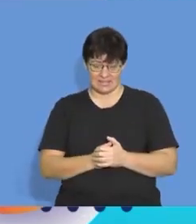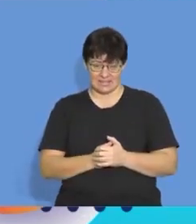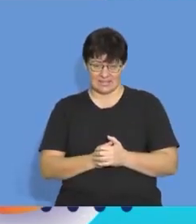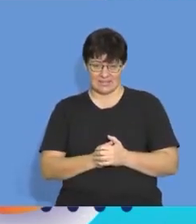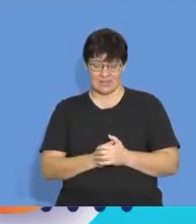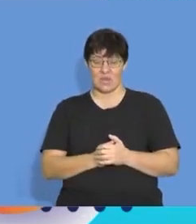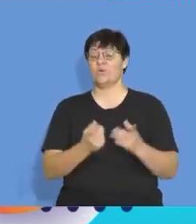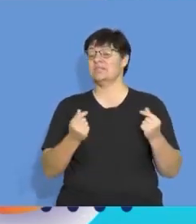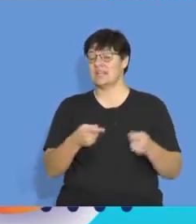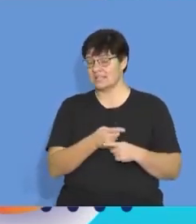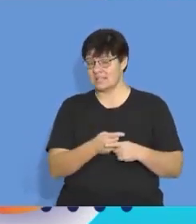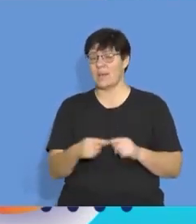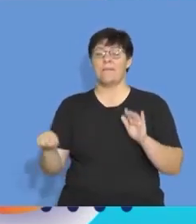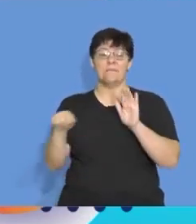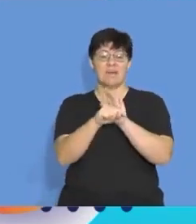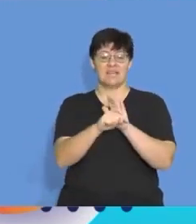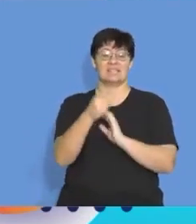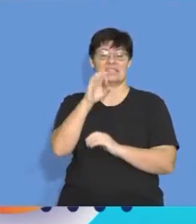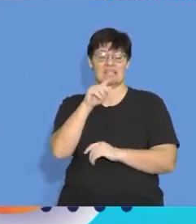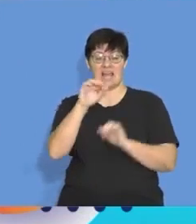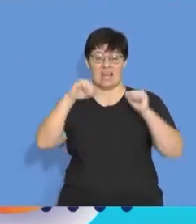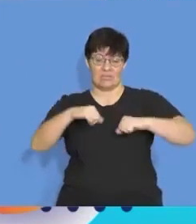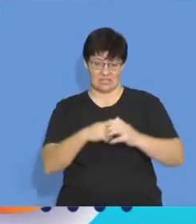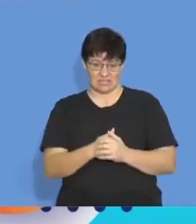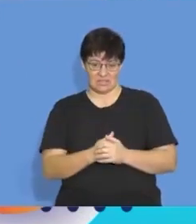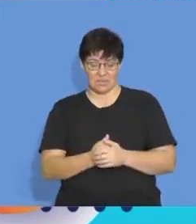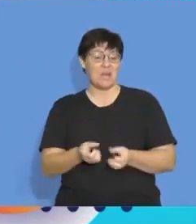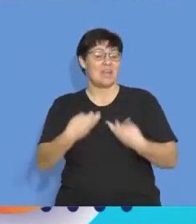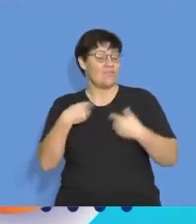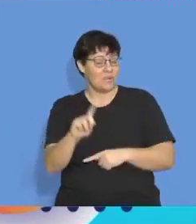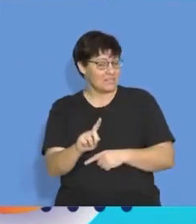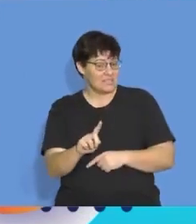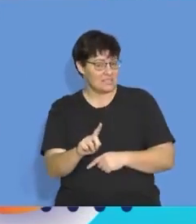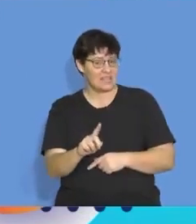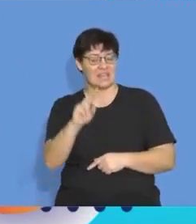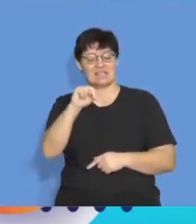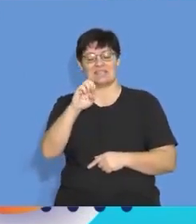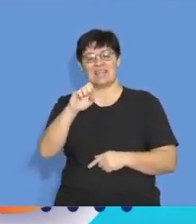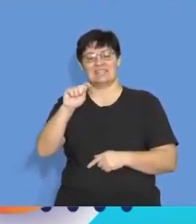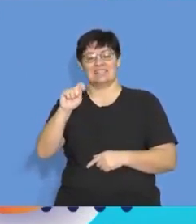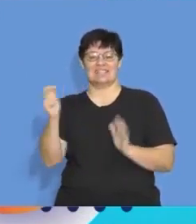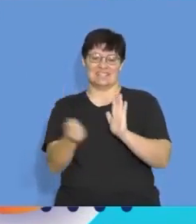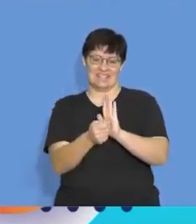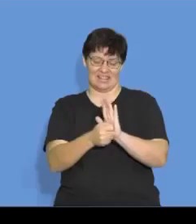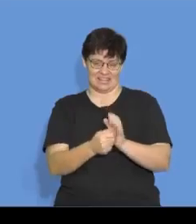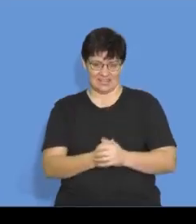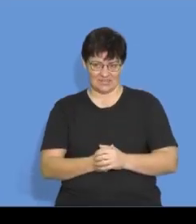figure minus your debtors' allowances will give you your net sales.